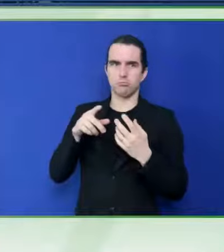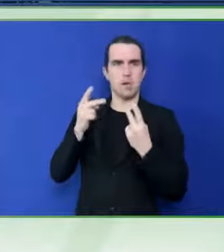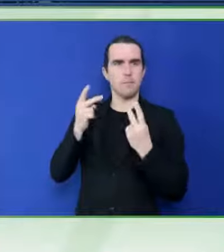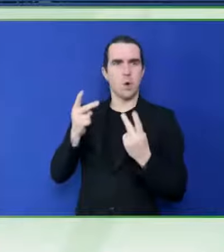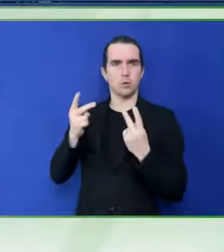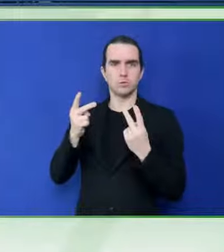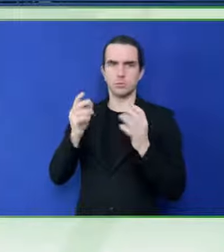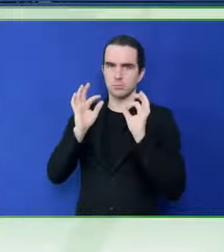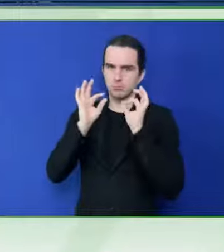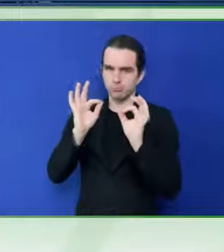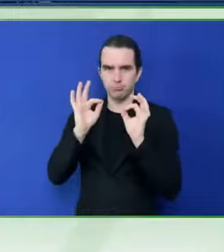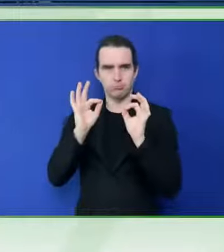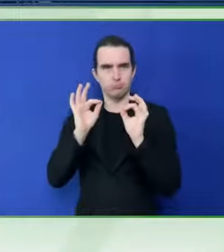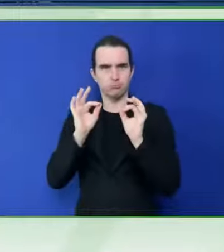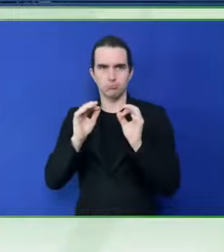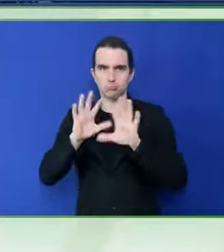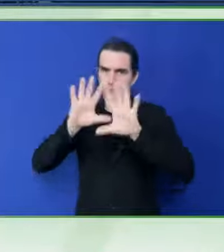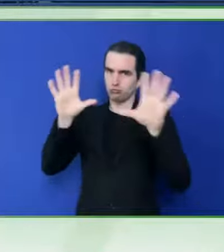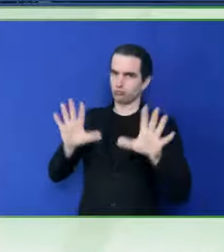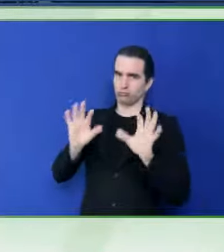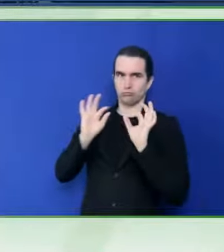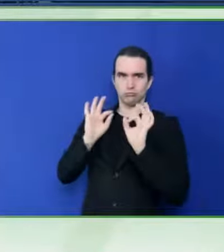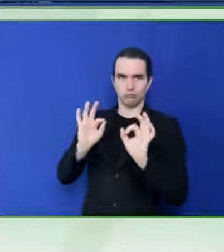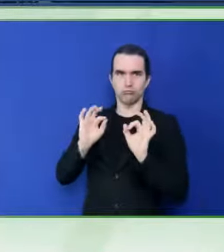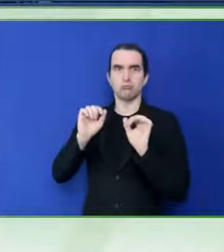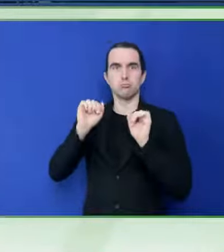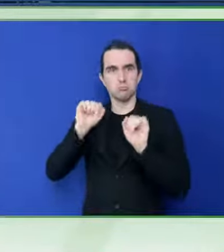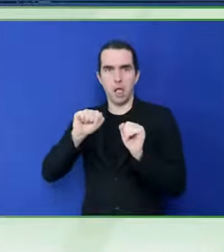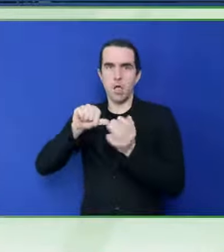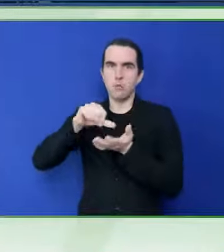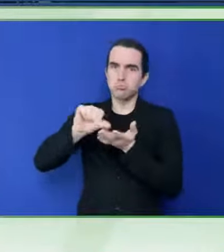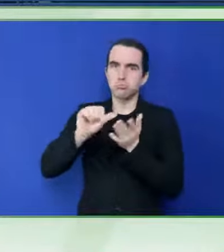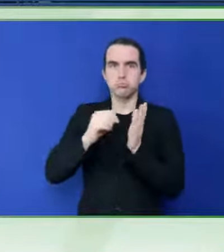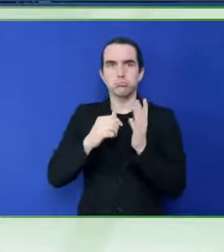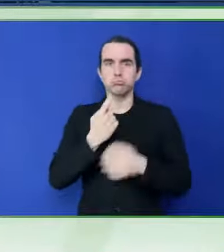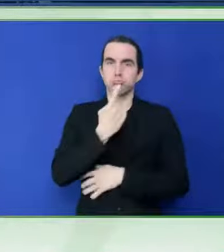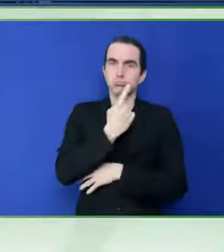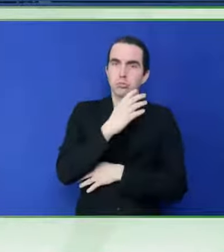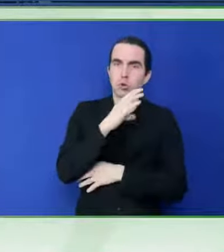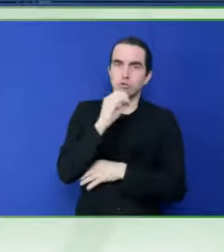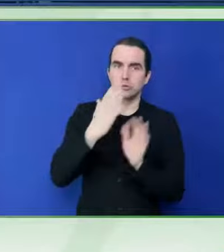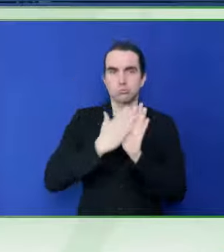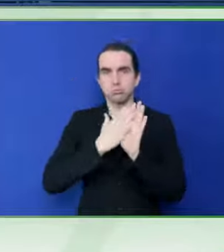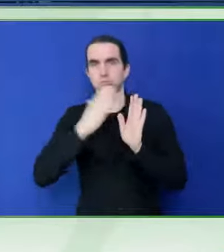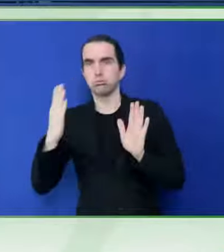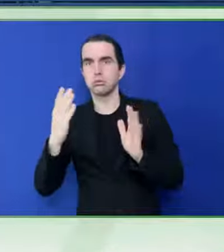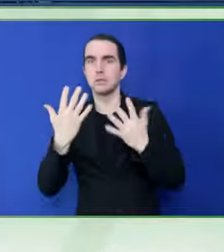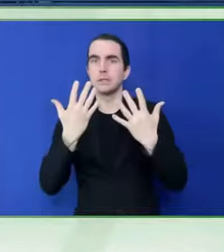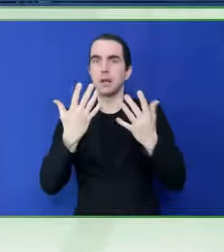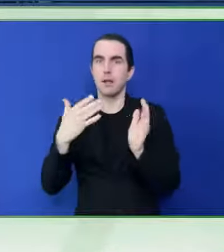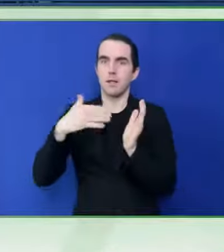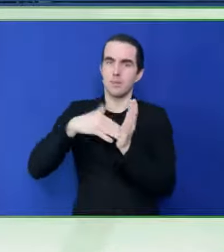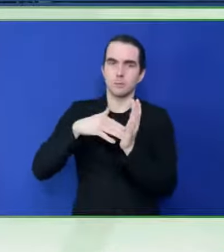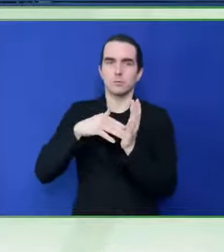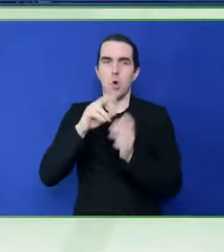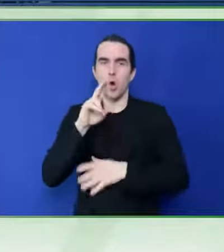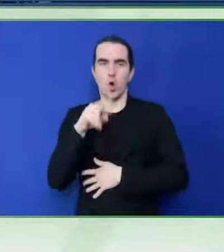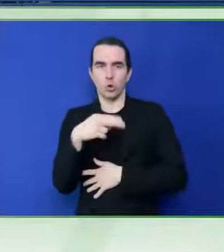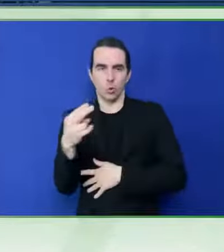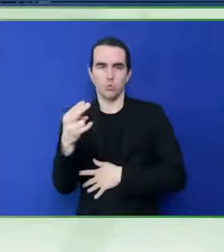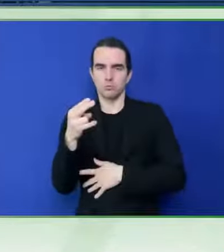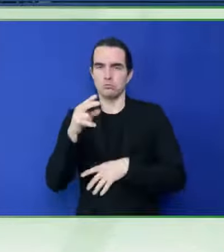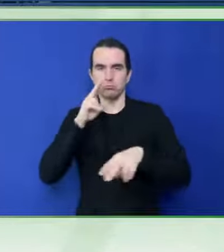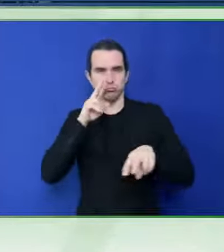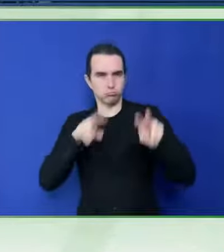And an access gallery, as I say, treats the disabled person as a customer rather than a